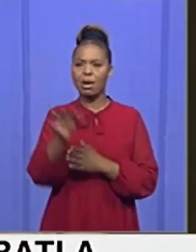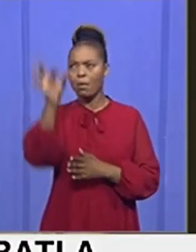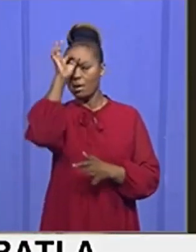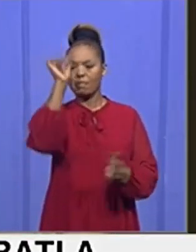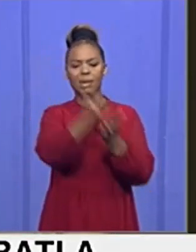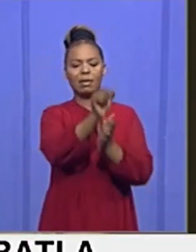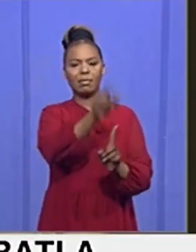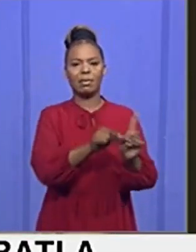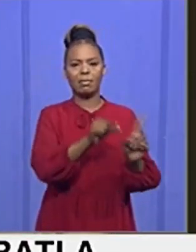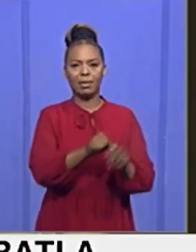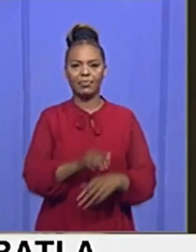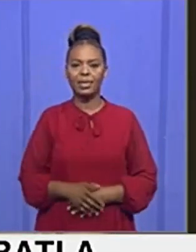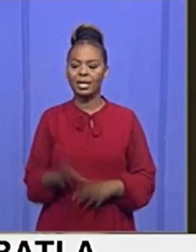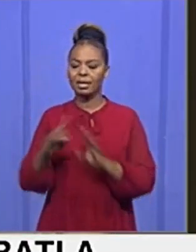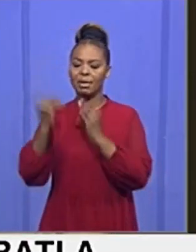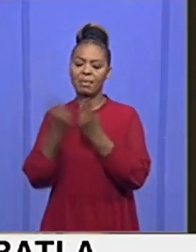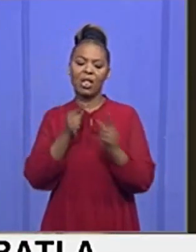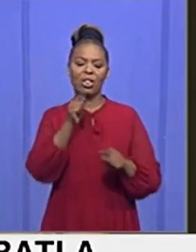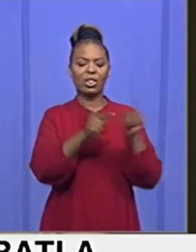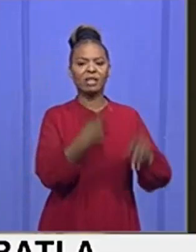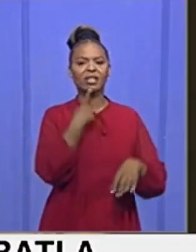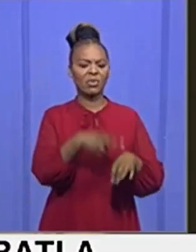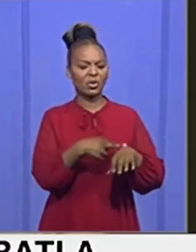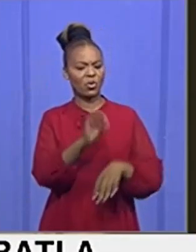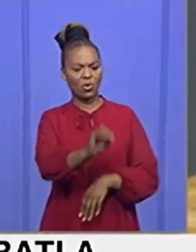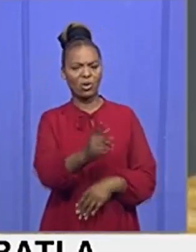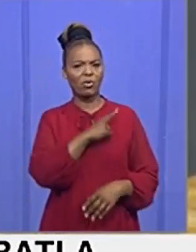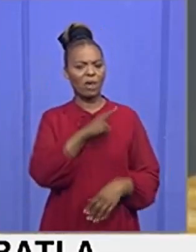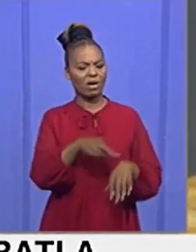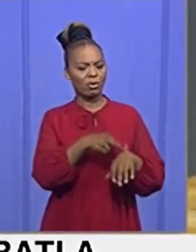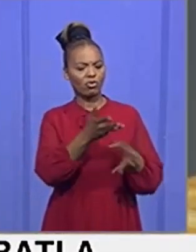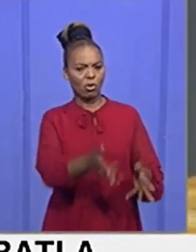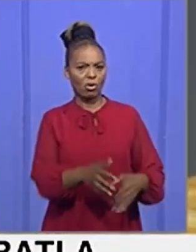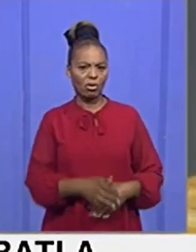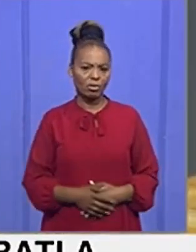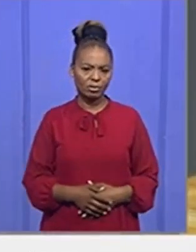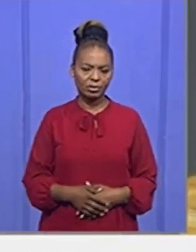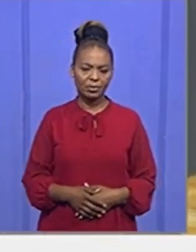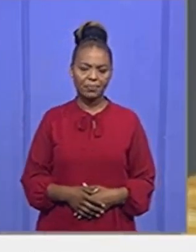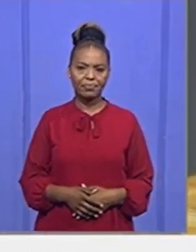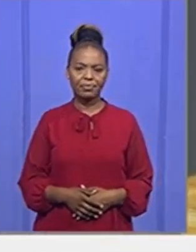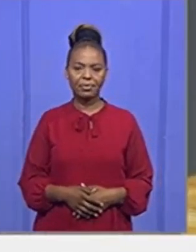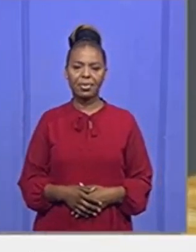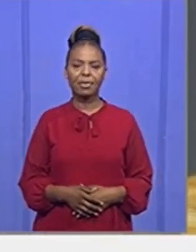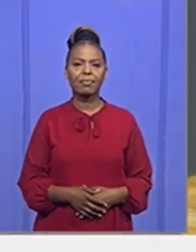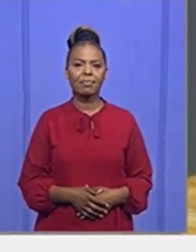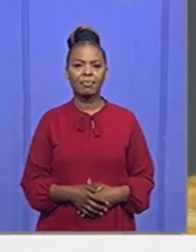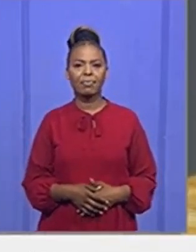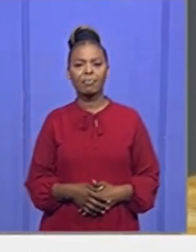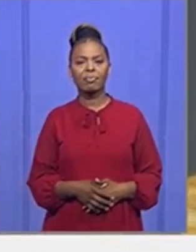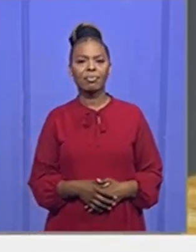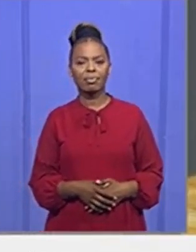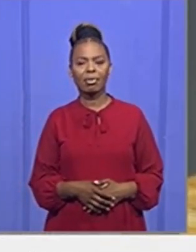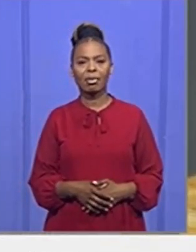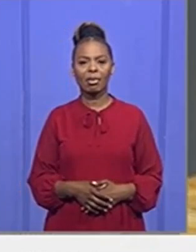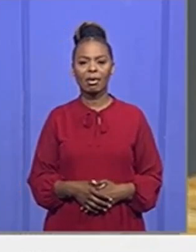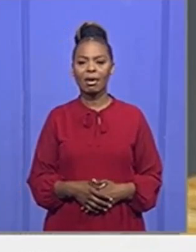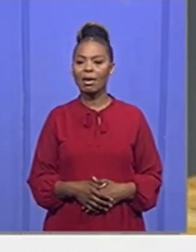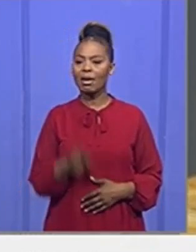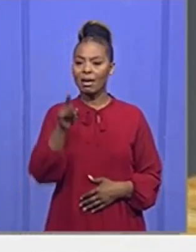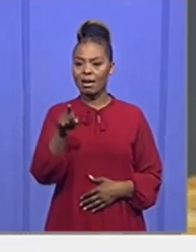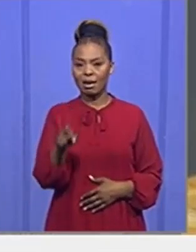latofaditse batswadi ka gore ba kgetholola ka se ga bone. Ga ba enyake ka gore a se e ba kwanang